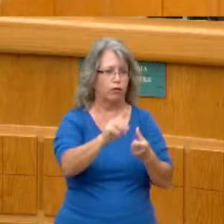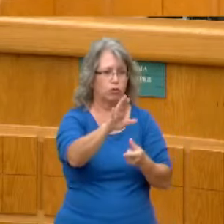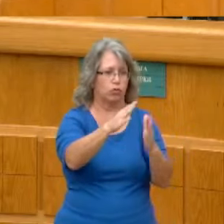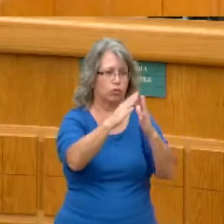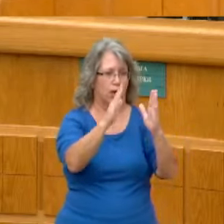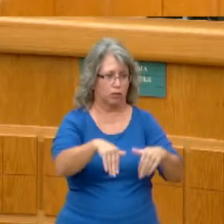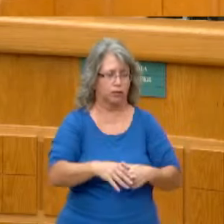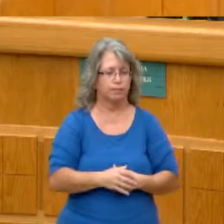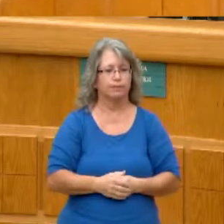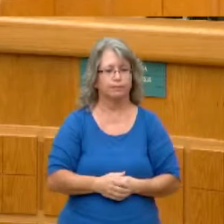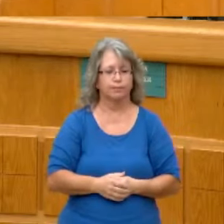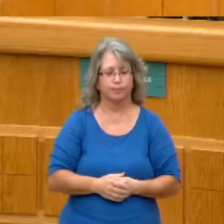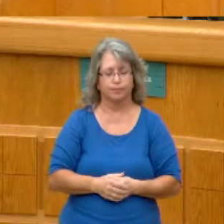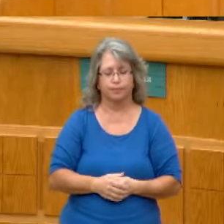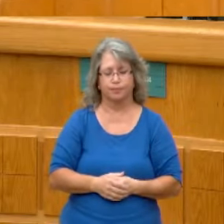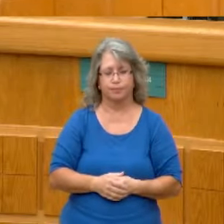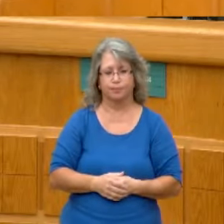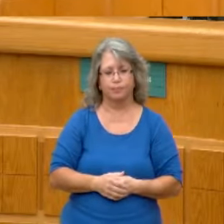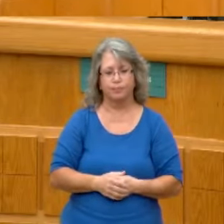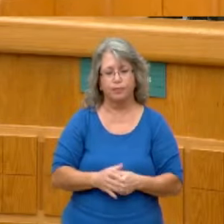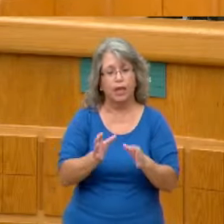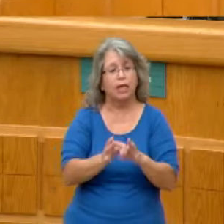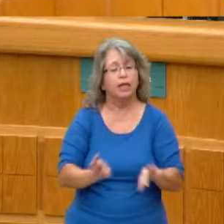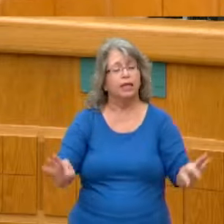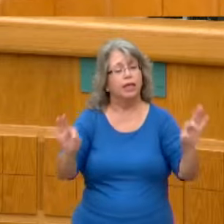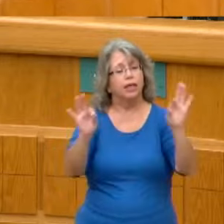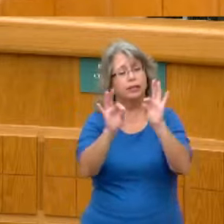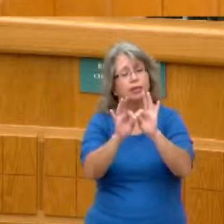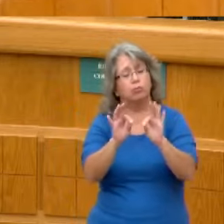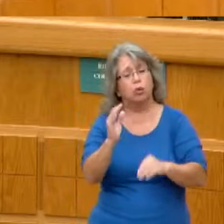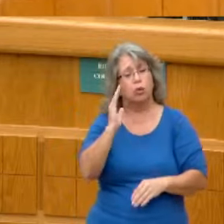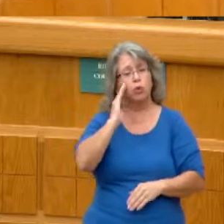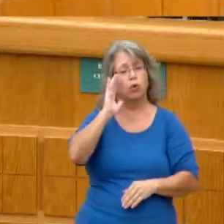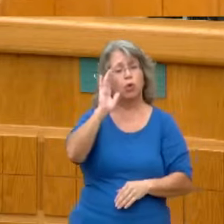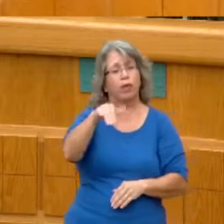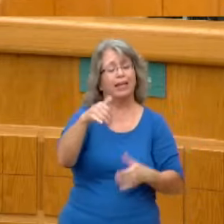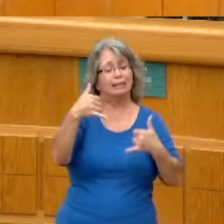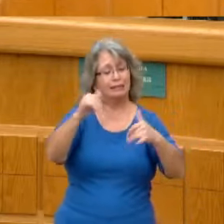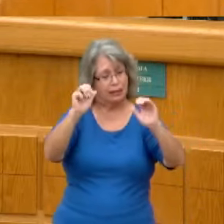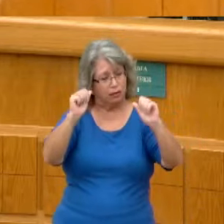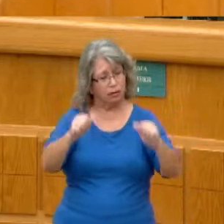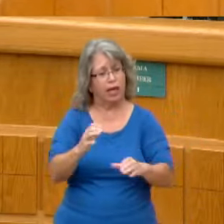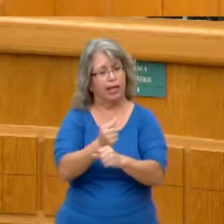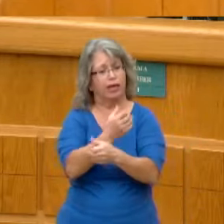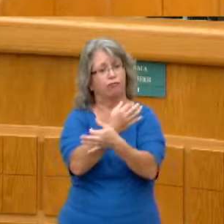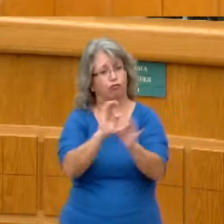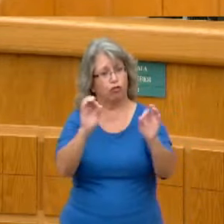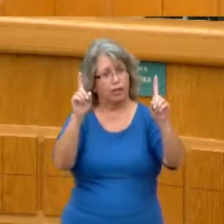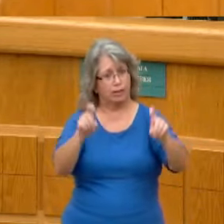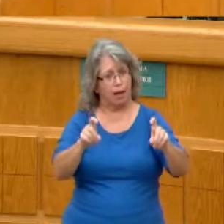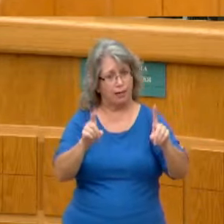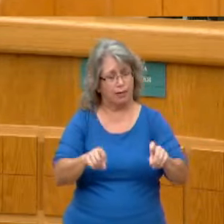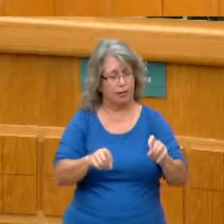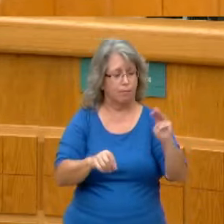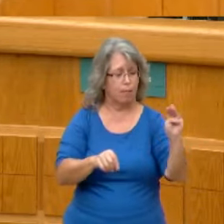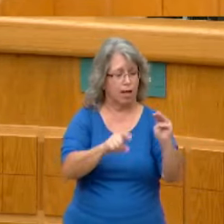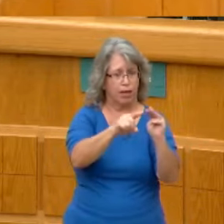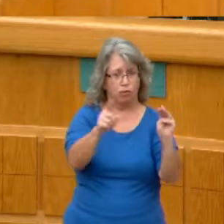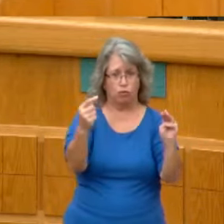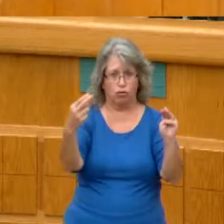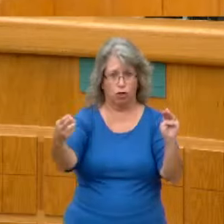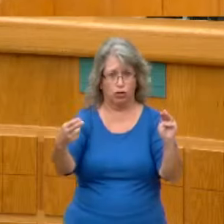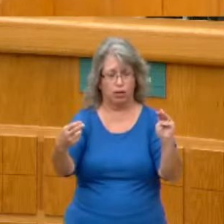you can still get COVID testing testing for free Monday through Thursdays at the Old